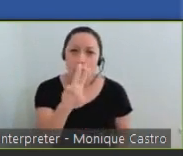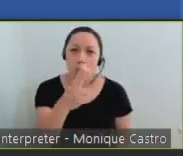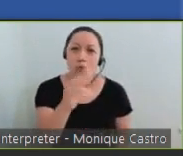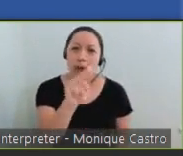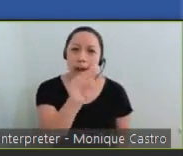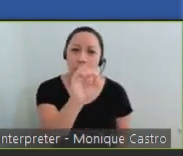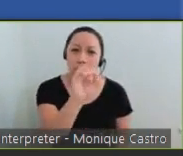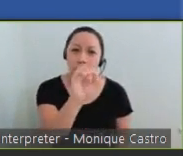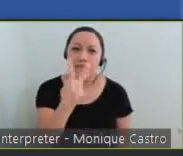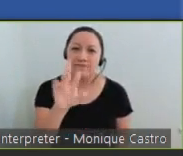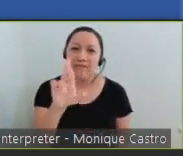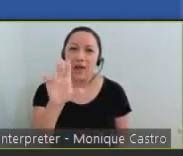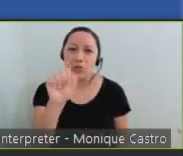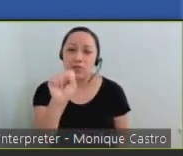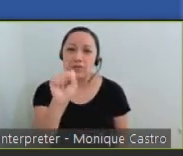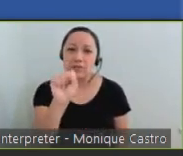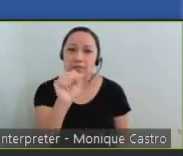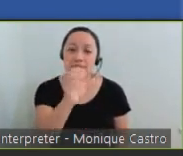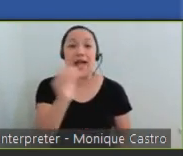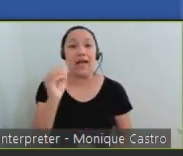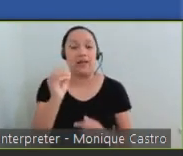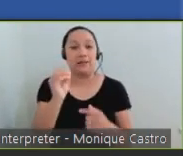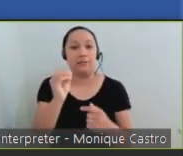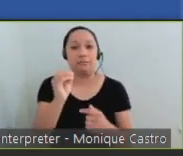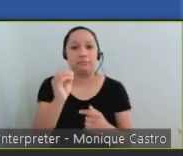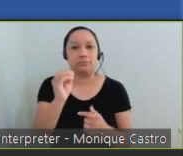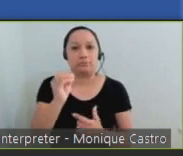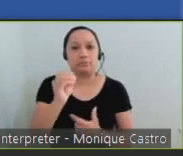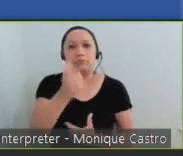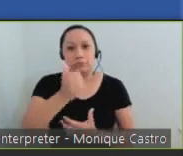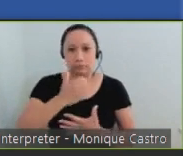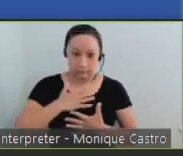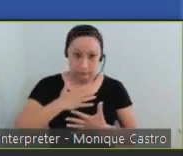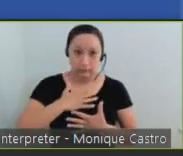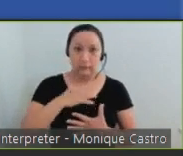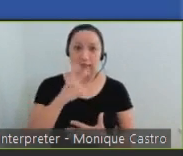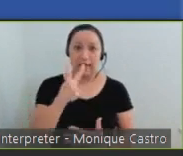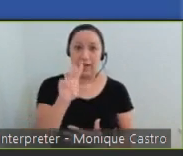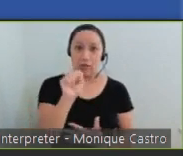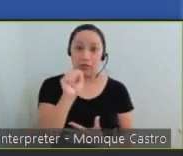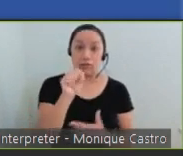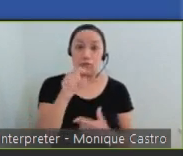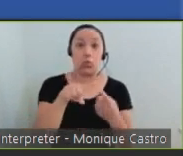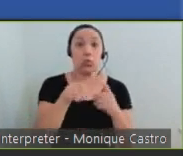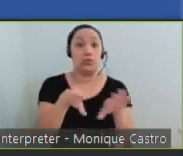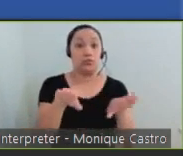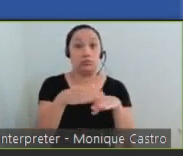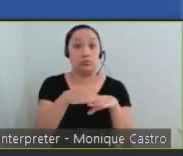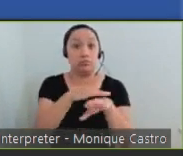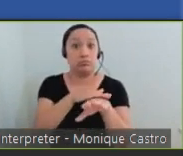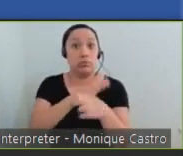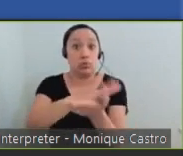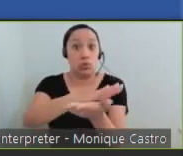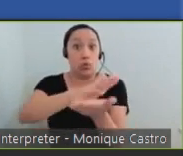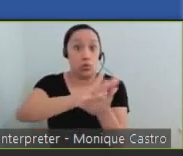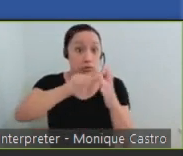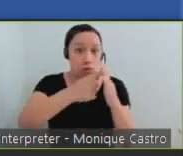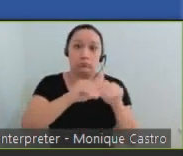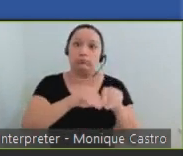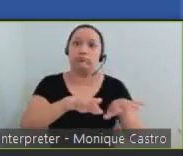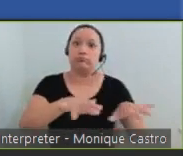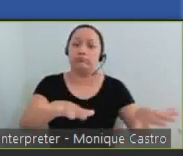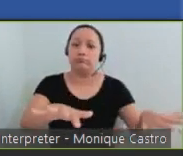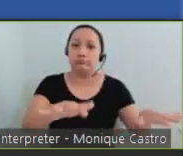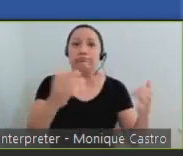enteroviruses as children returned to school. Fortunately, those viruses have largely receded, but we're now in the middle of a very early